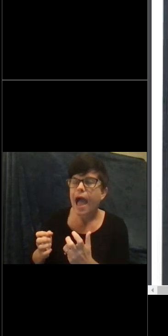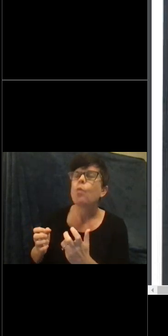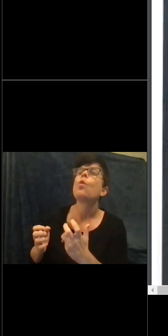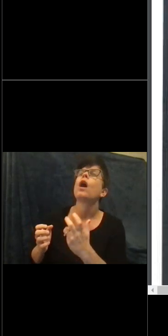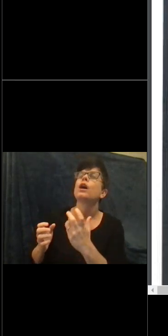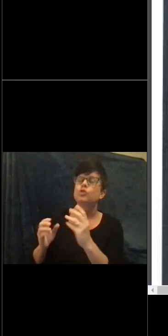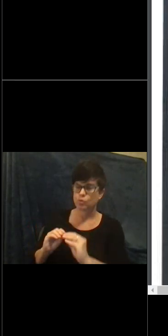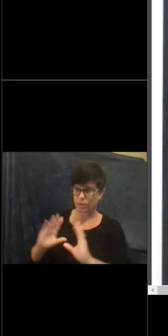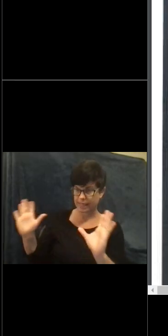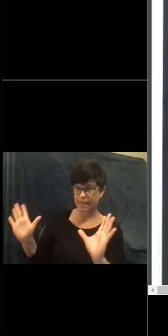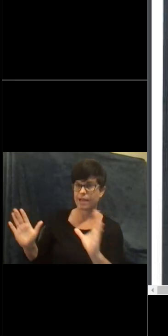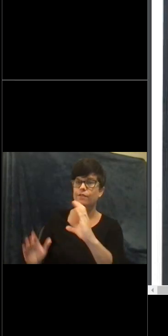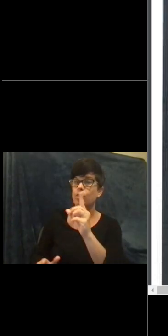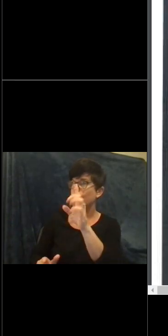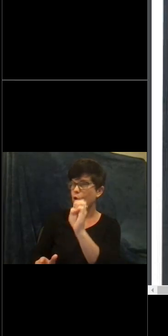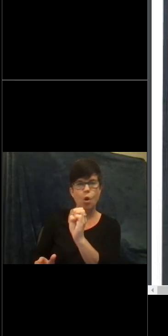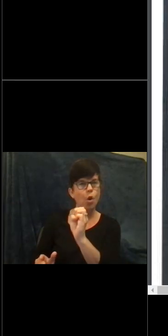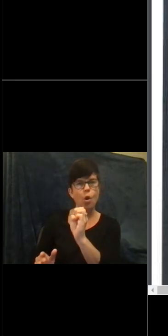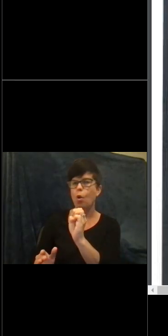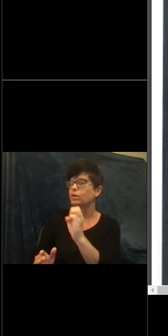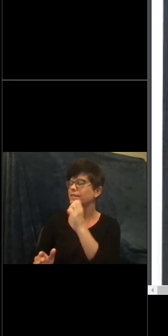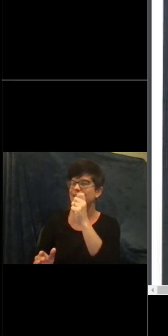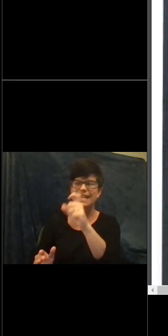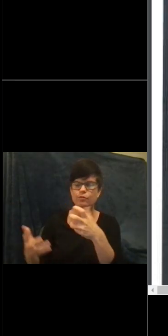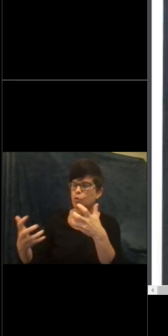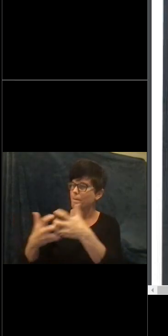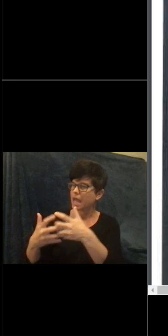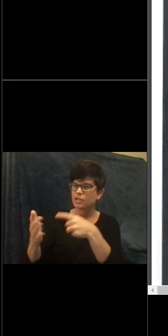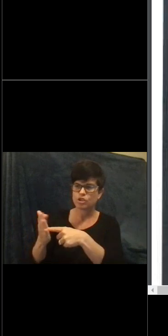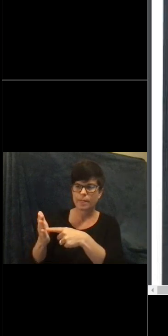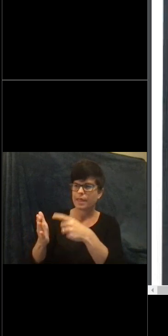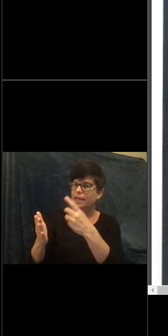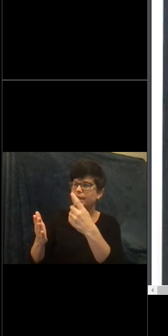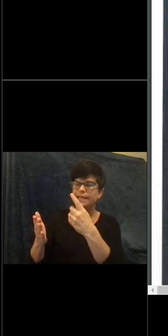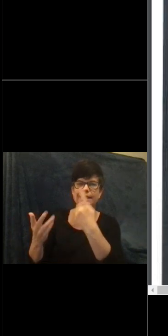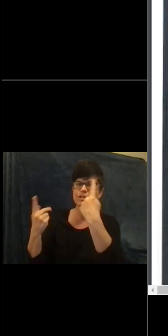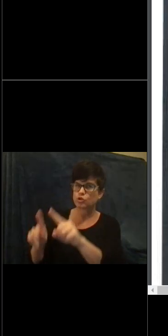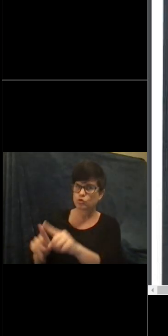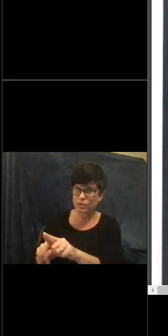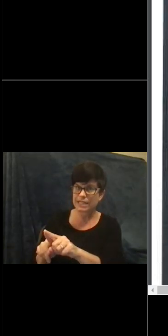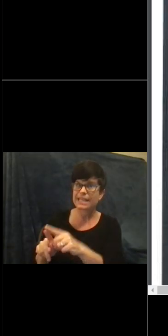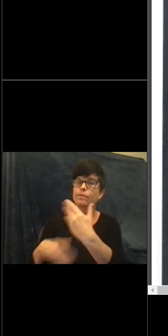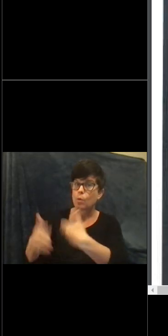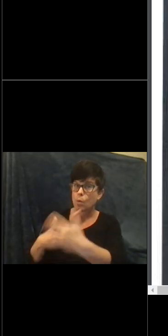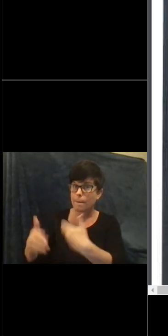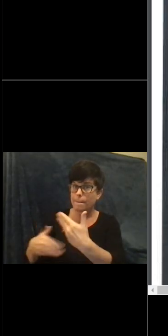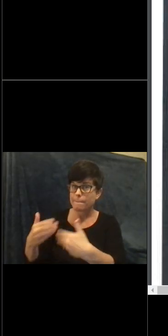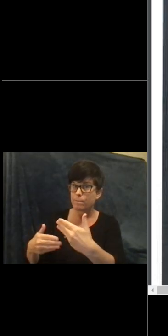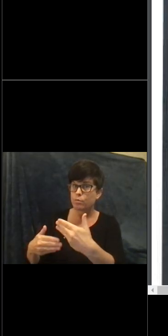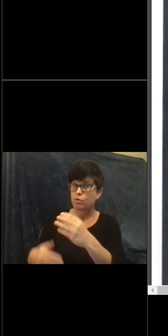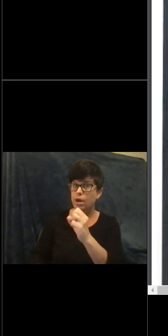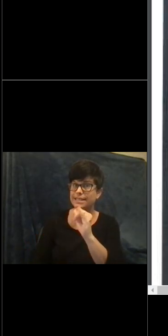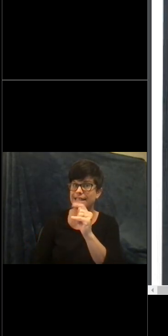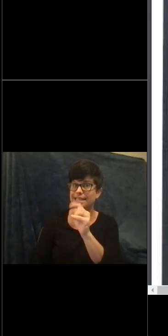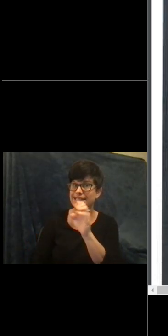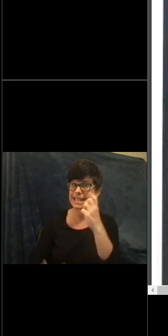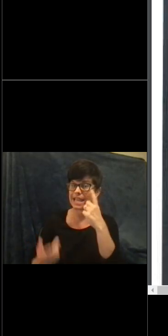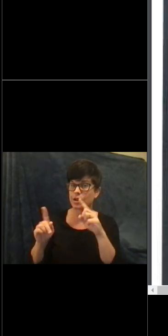that it matched this agreement. If they were to process a site plan, they might end up defaulting on this agreement, but there is